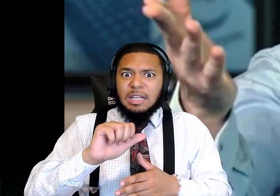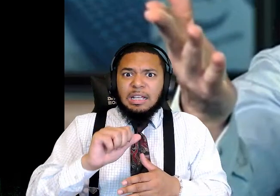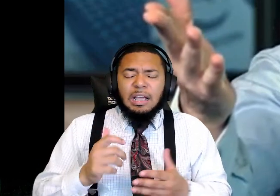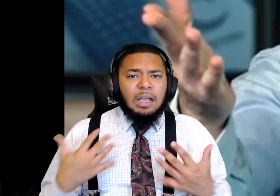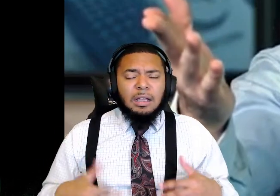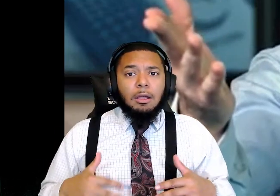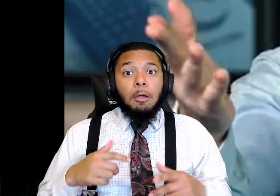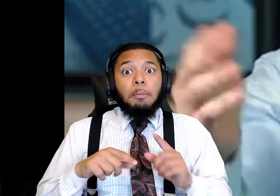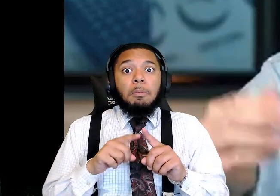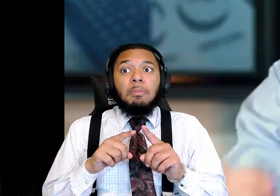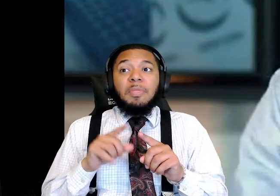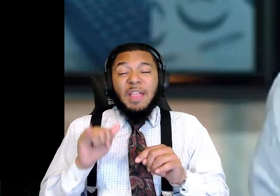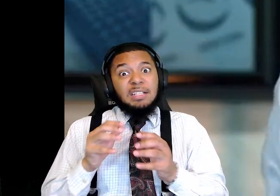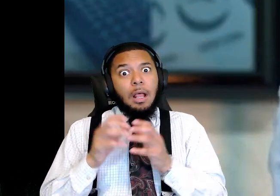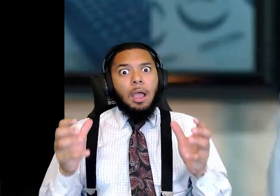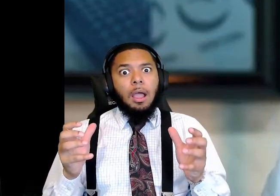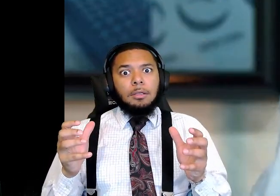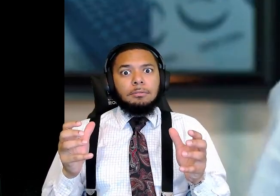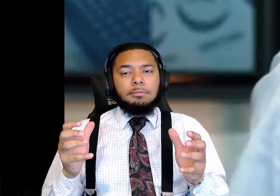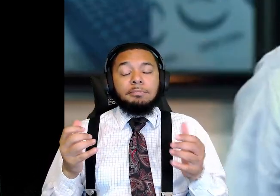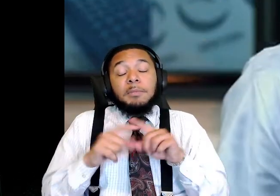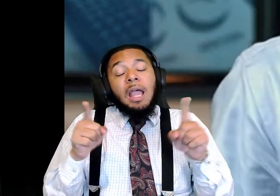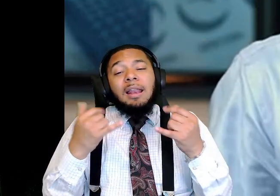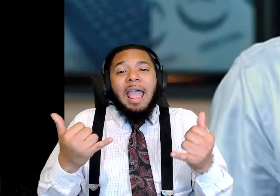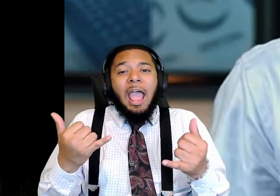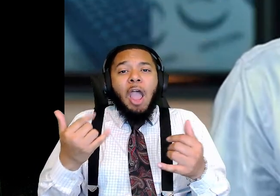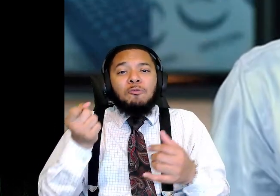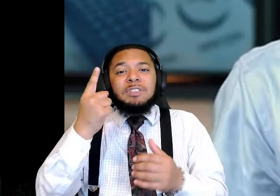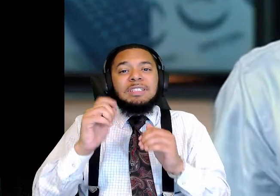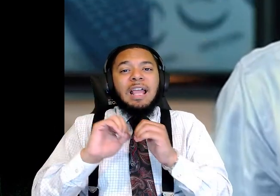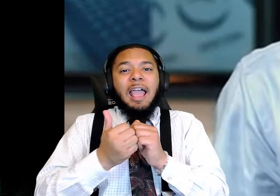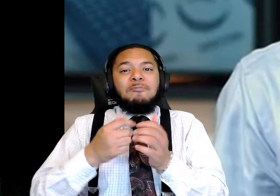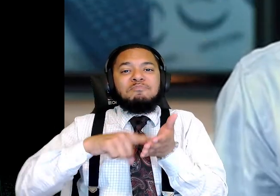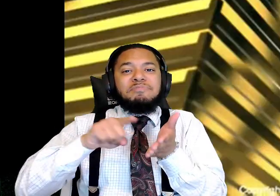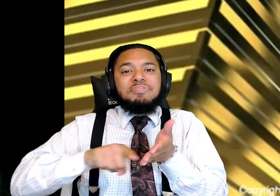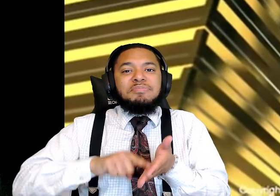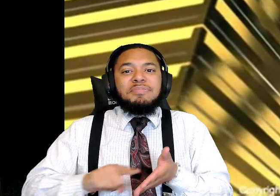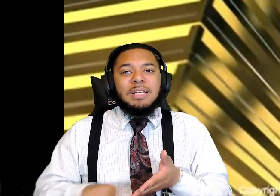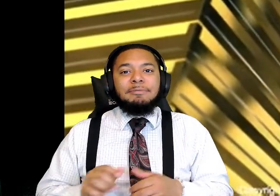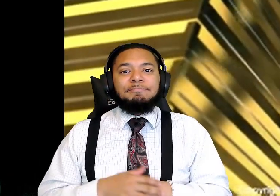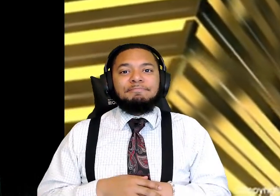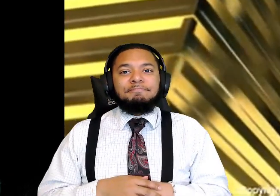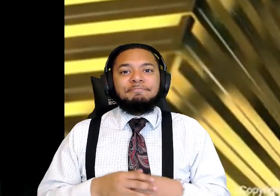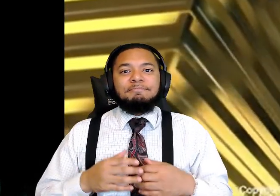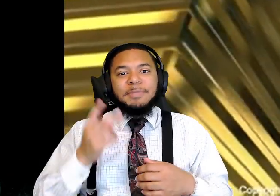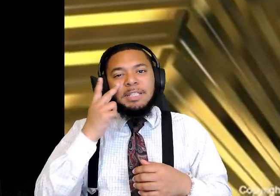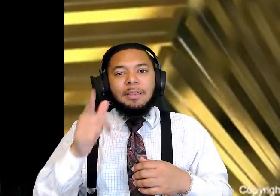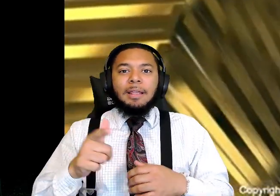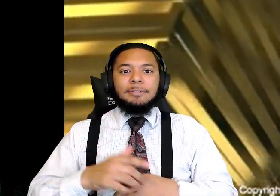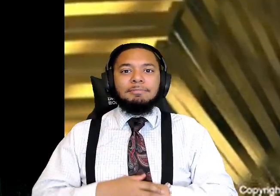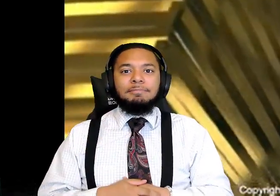we know how payments work now. Have a great day. See you later.